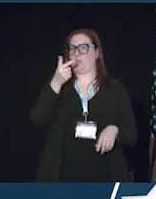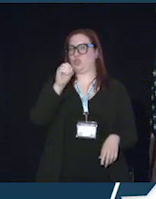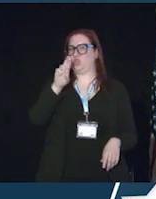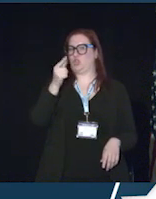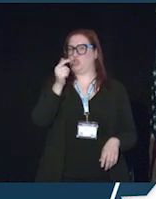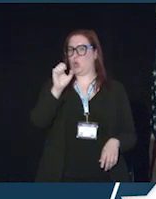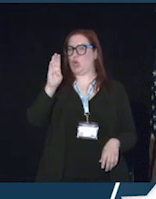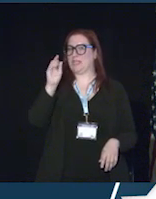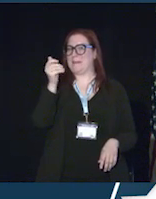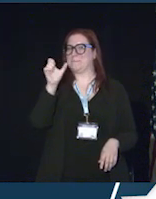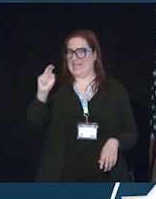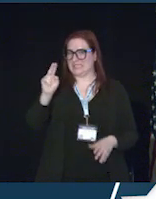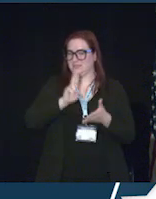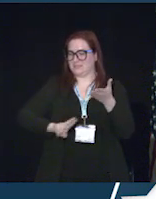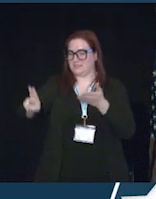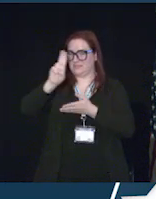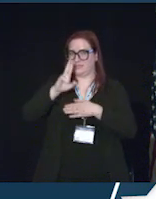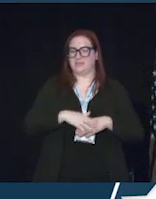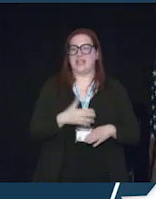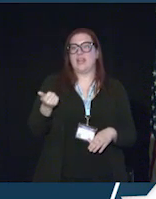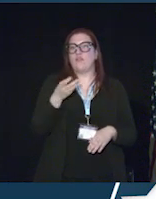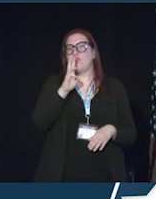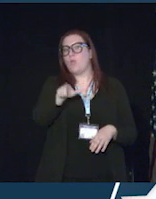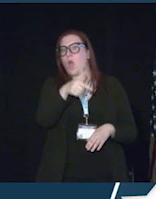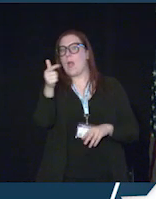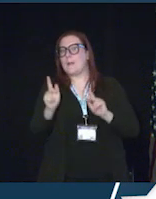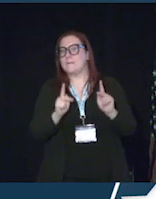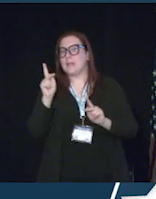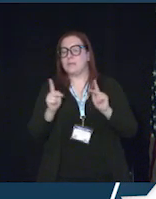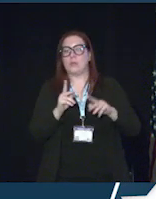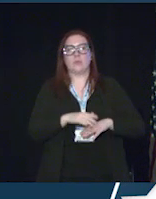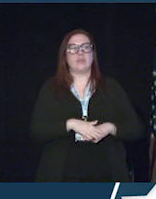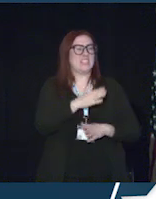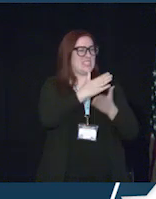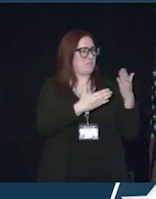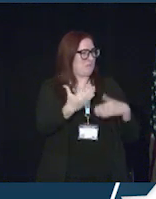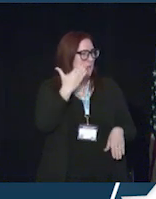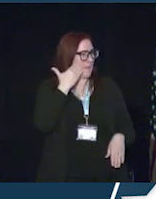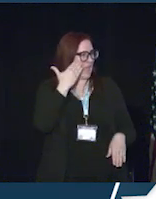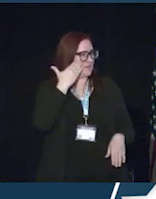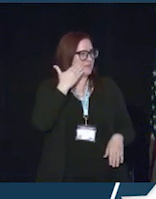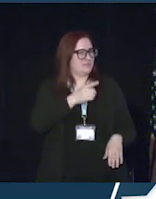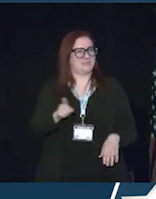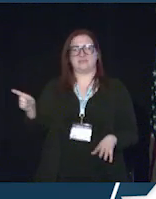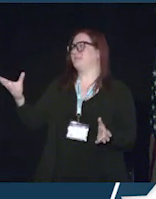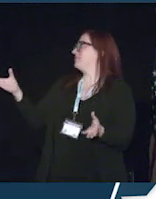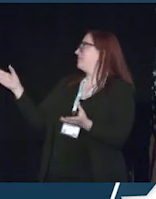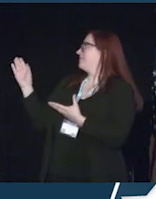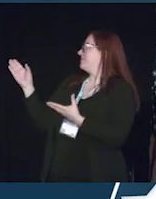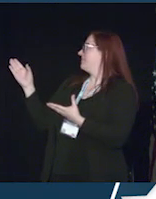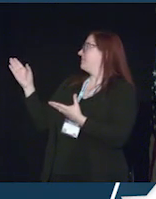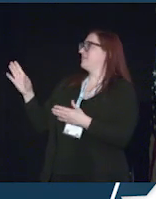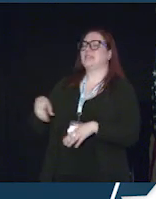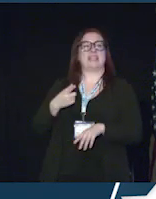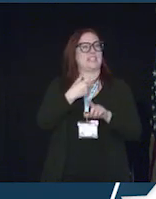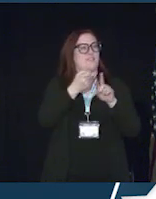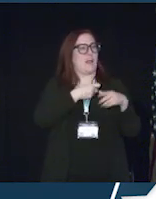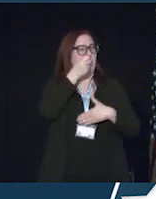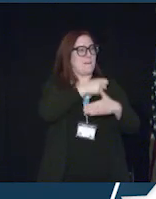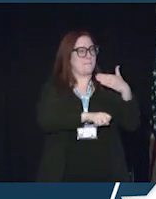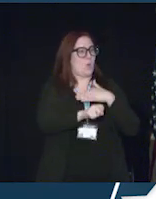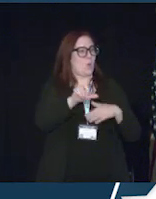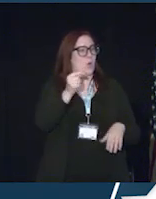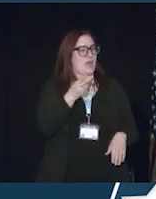University, and a couple of other people. Some of you might recognize John Tucker from Born This Way,